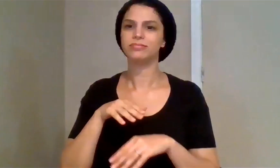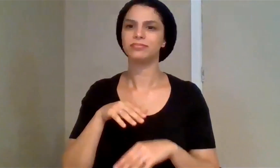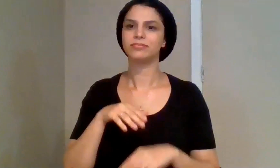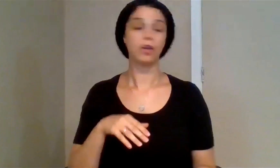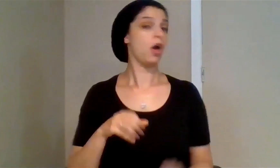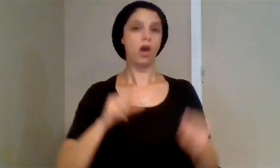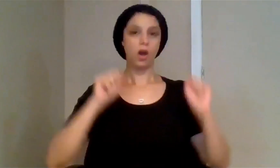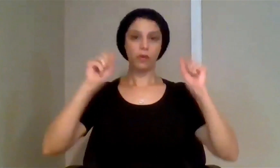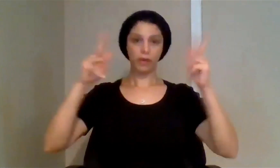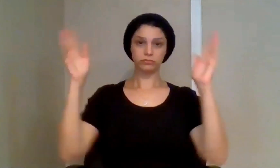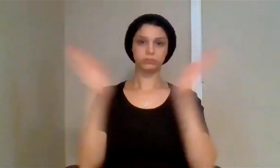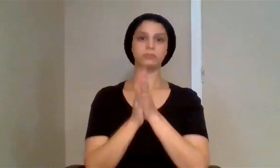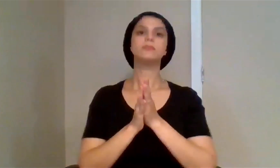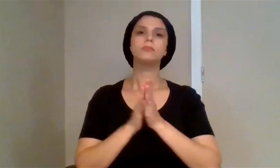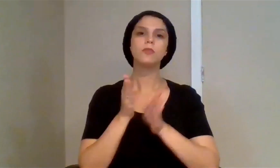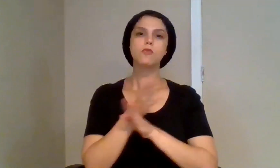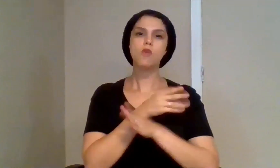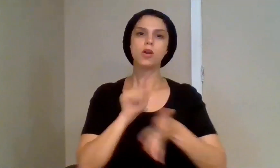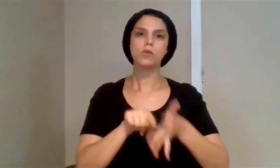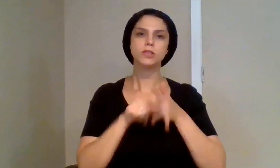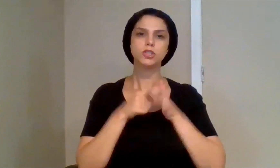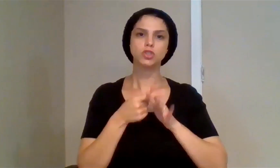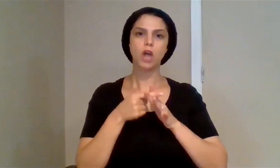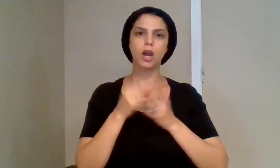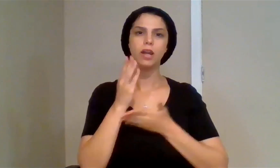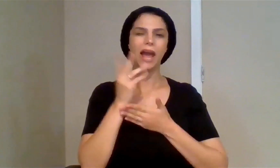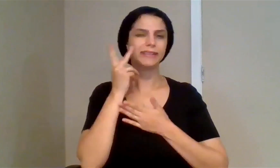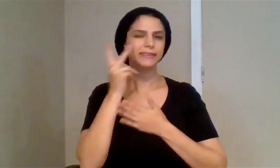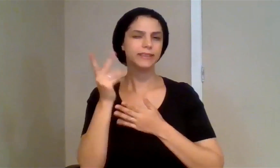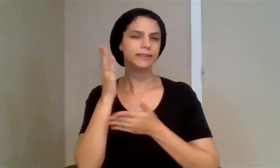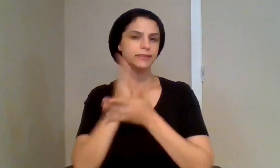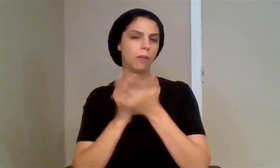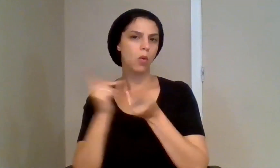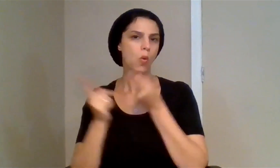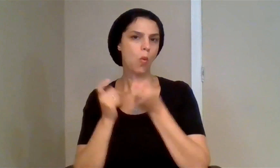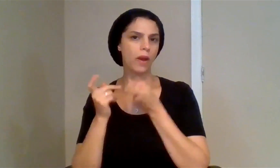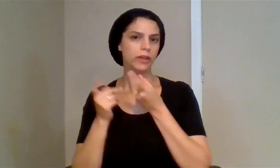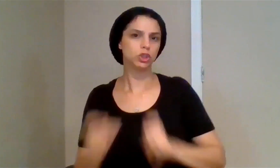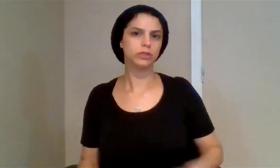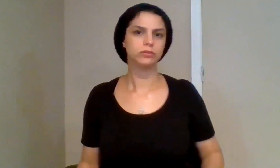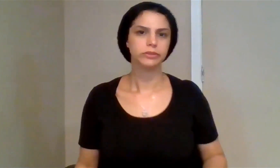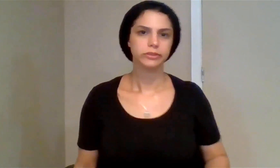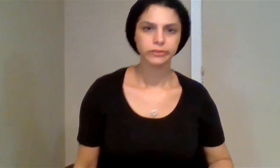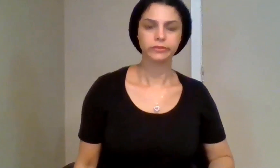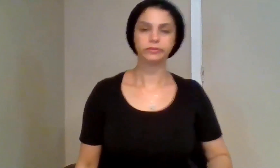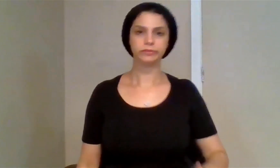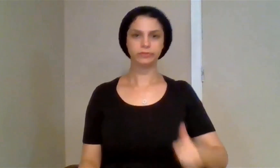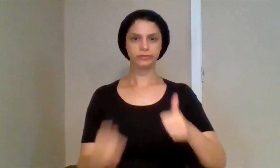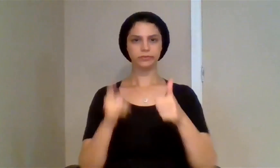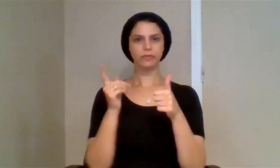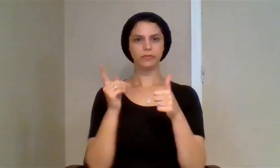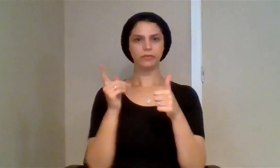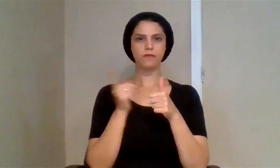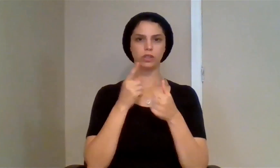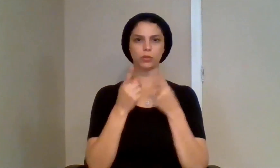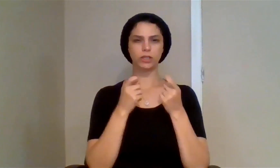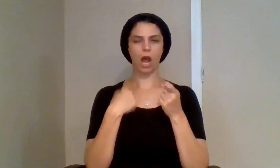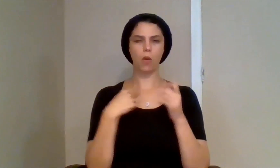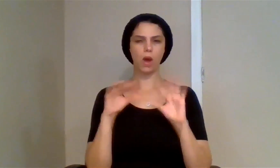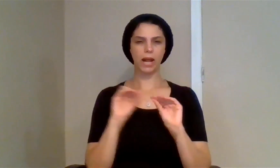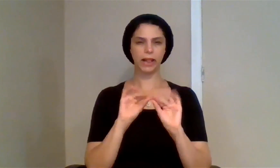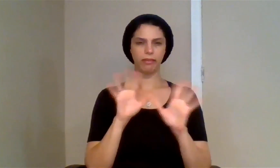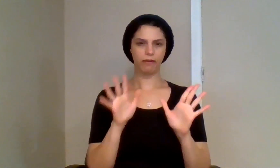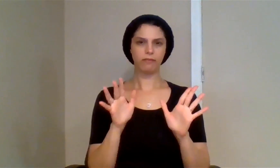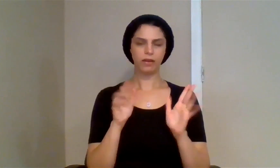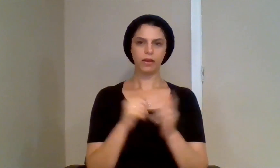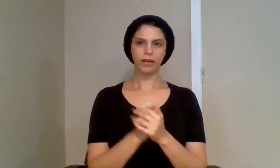All right, so before we get started with that, there have been a couple of questions that have kind of come up in the question and answer. Just want to kind of clarify some things before